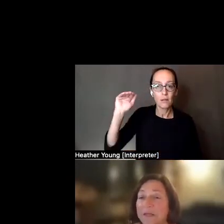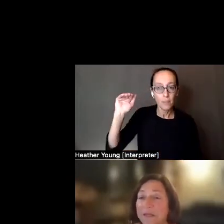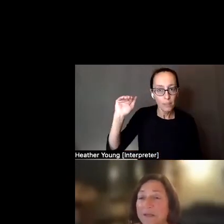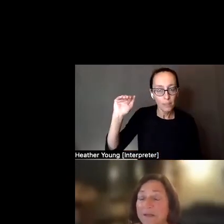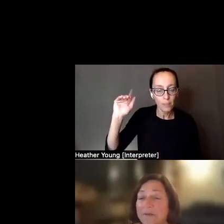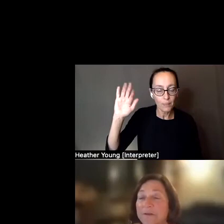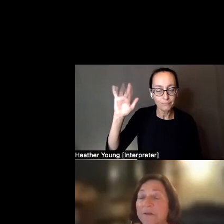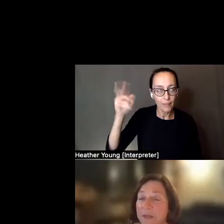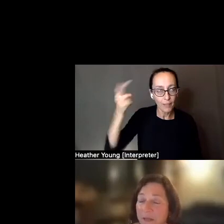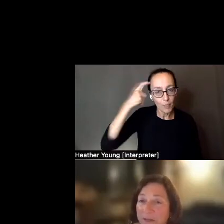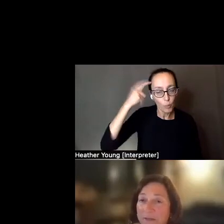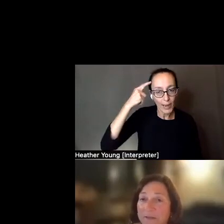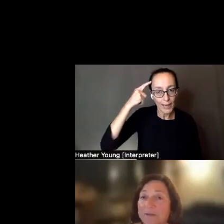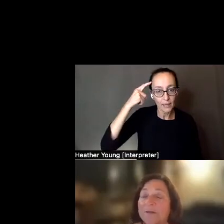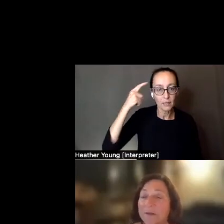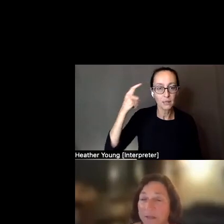to